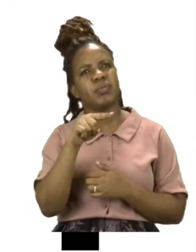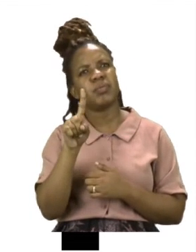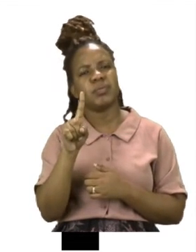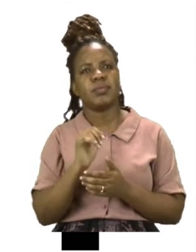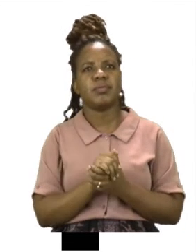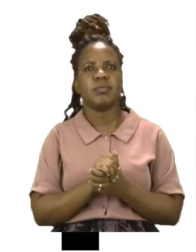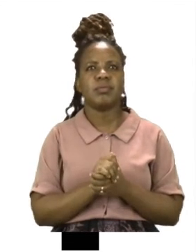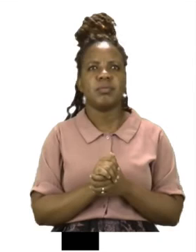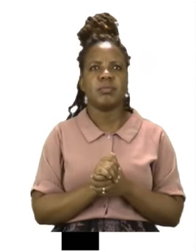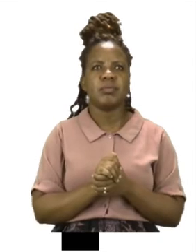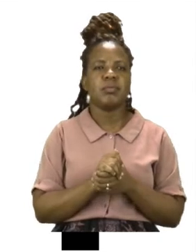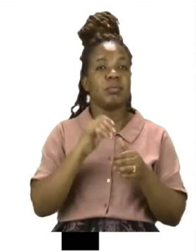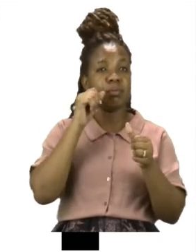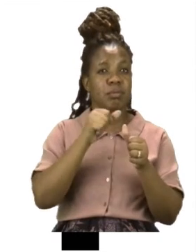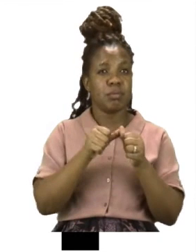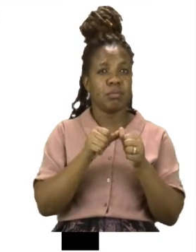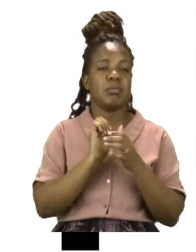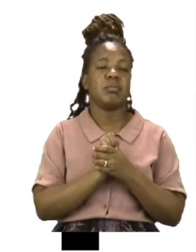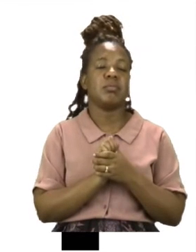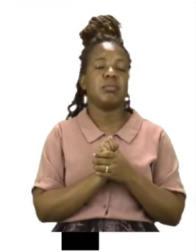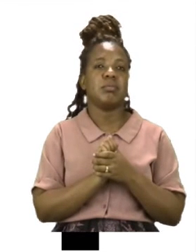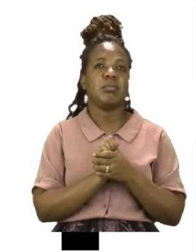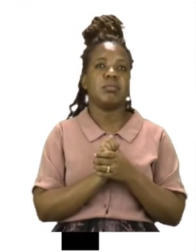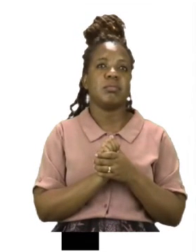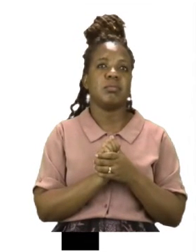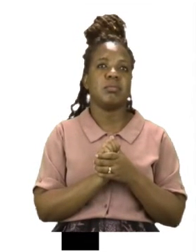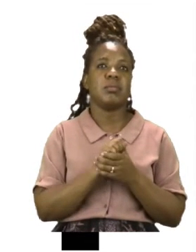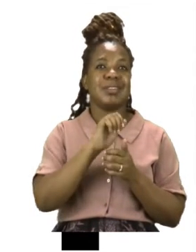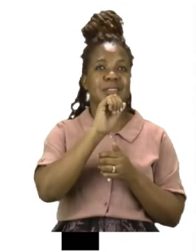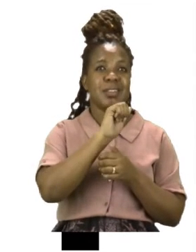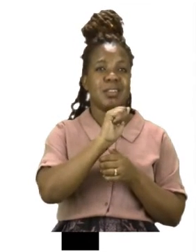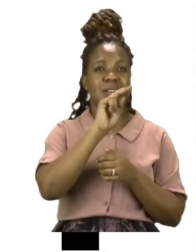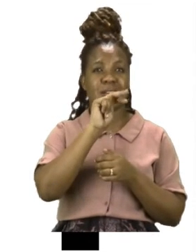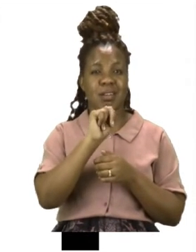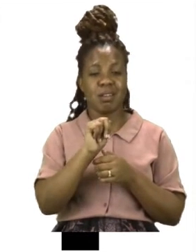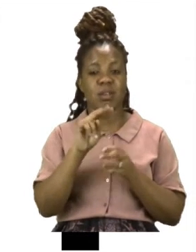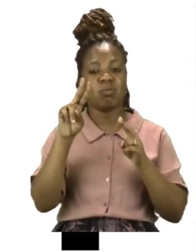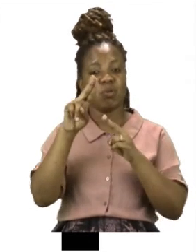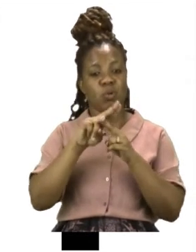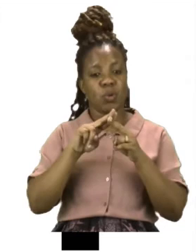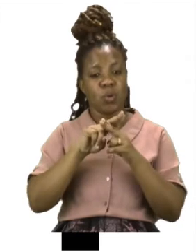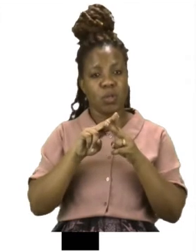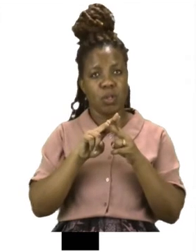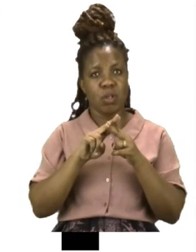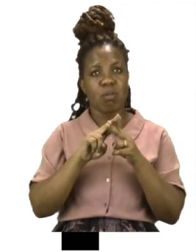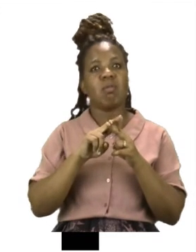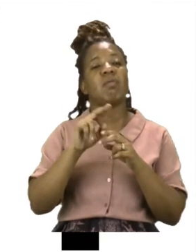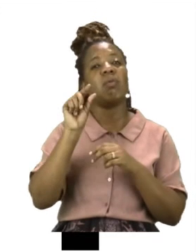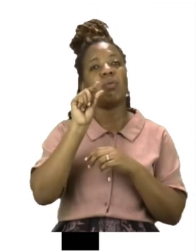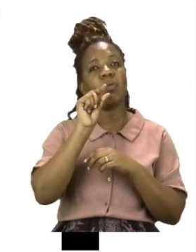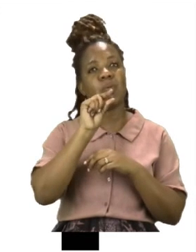Now remember, we did say that if you are going to use an, you need to look at the words that start with vowel